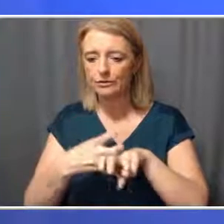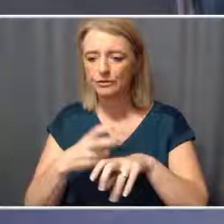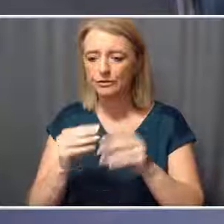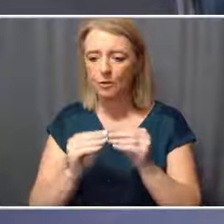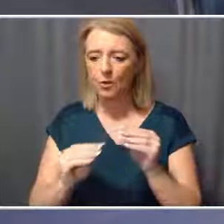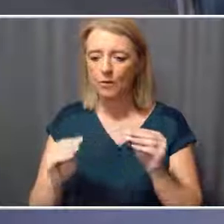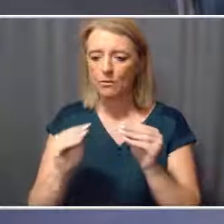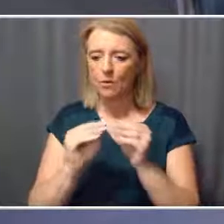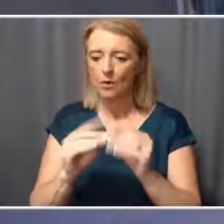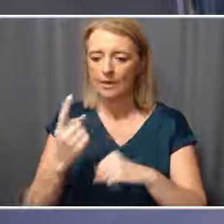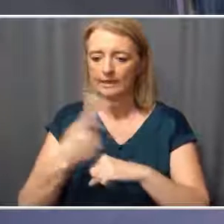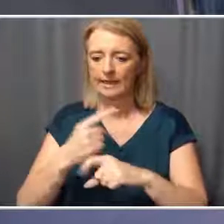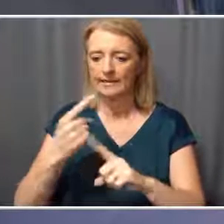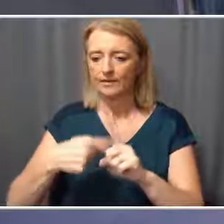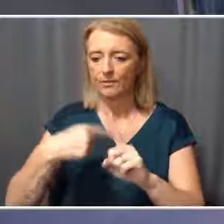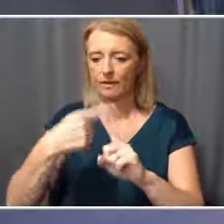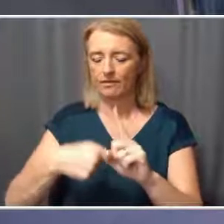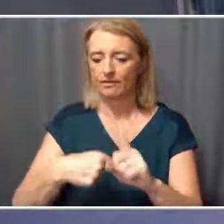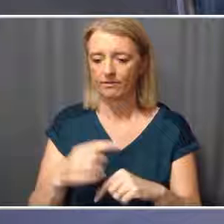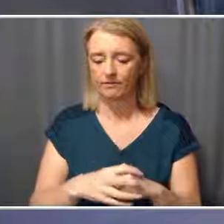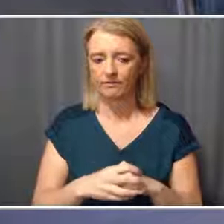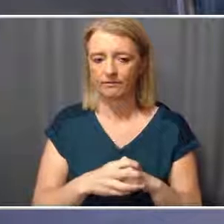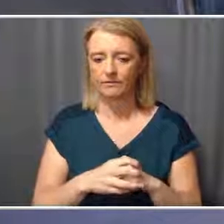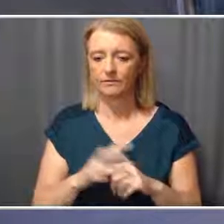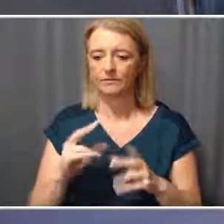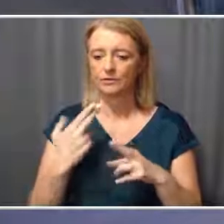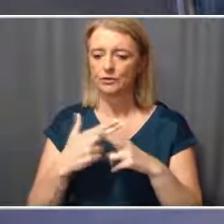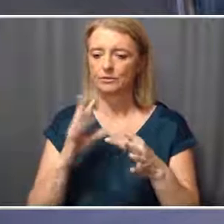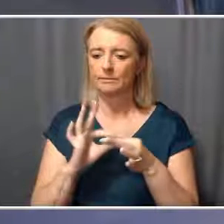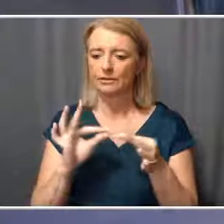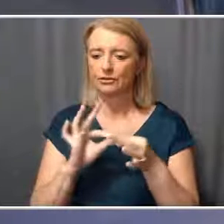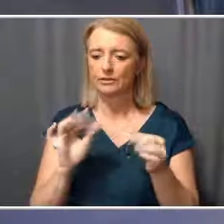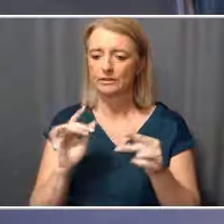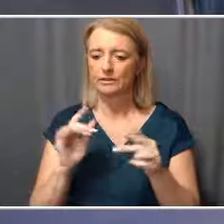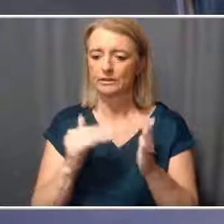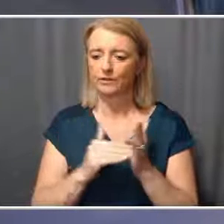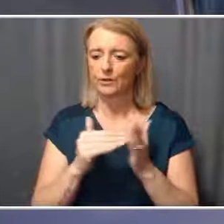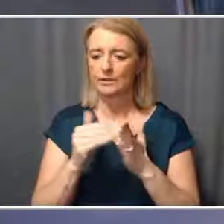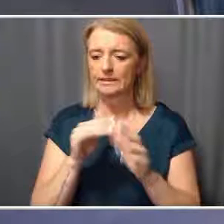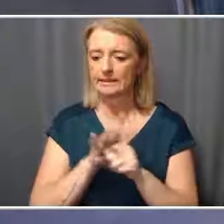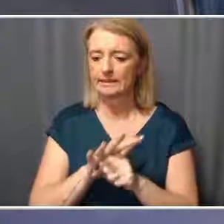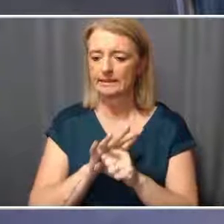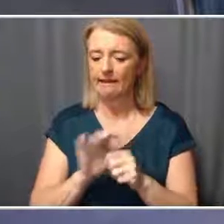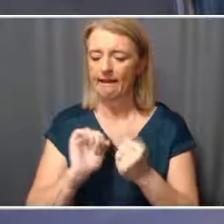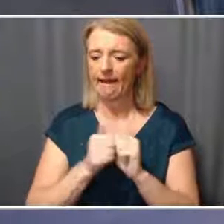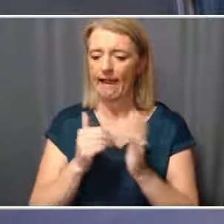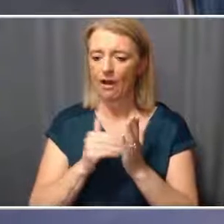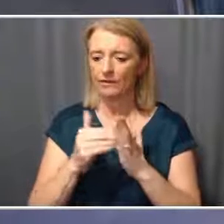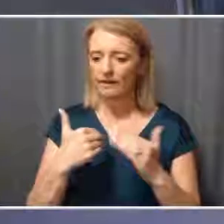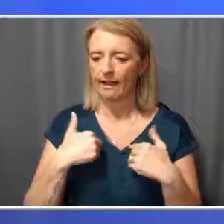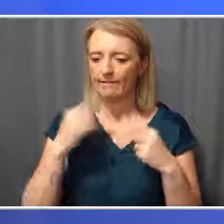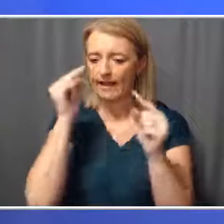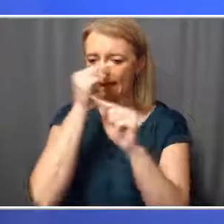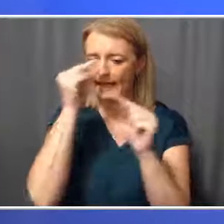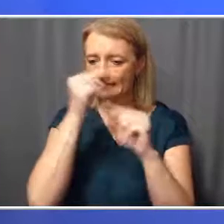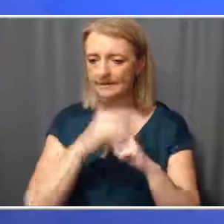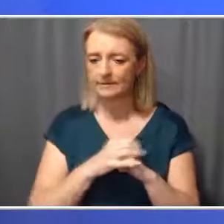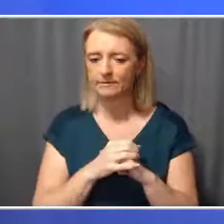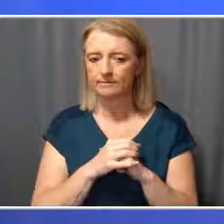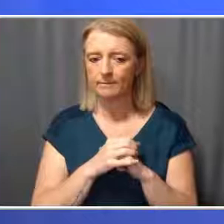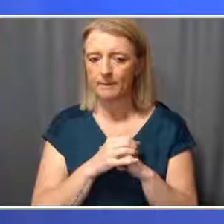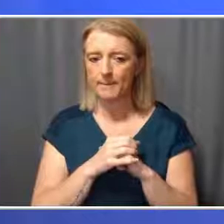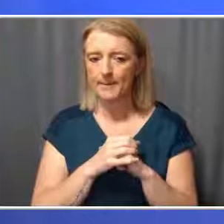No. So is it? So what are the symptoms? Can you describe that to folks? Yeah, for me, they always started in between